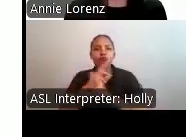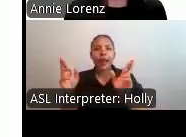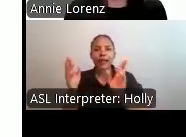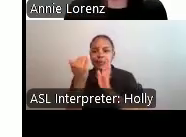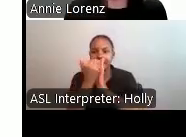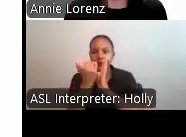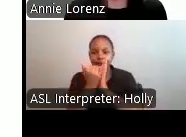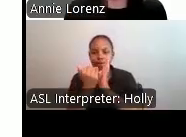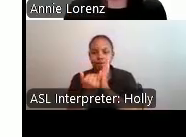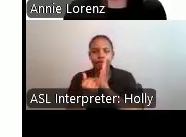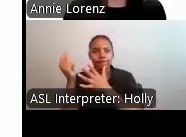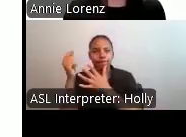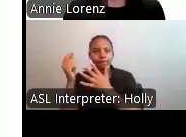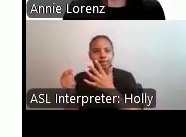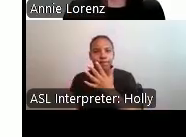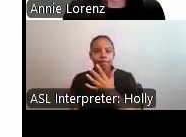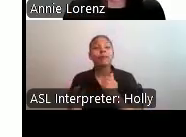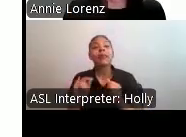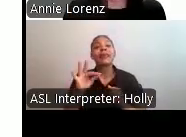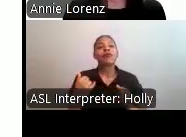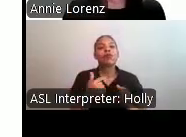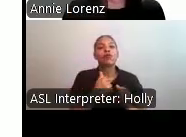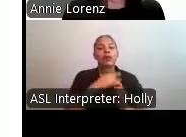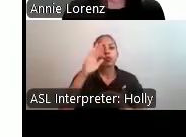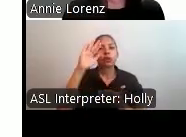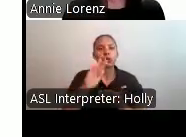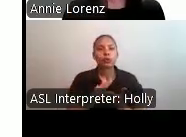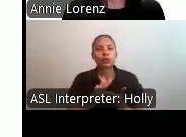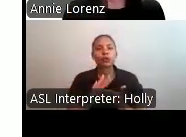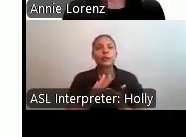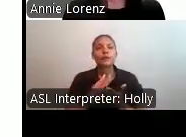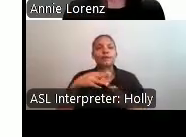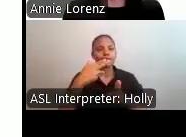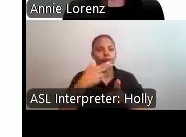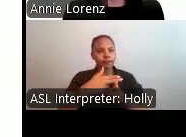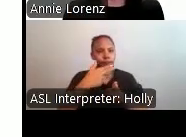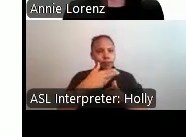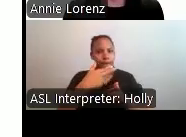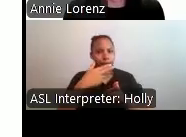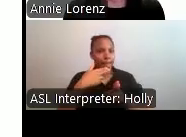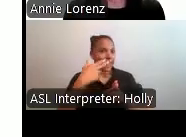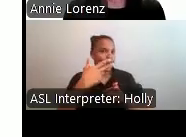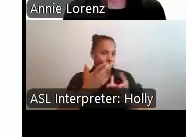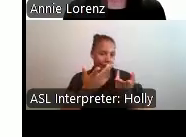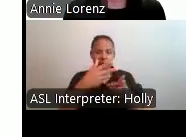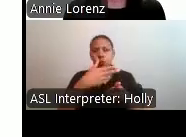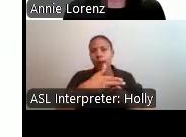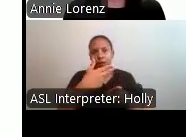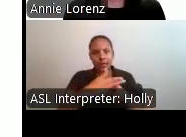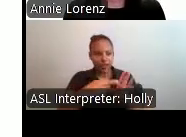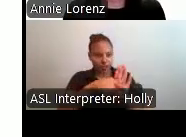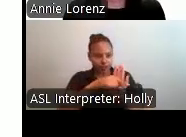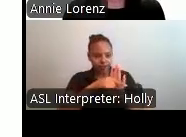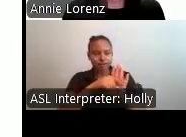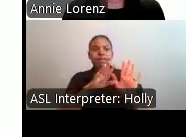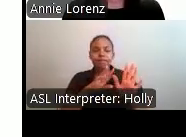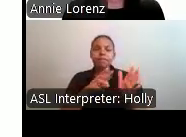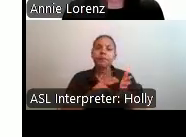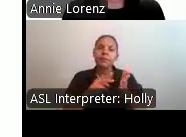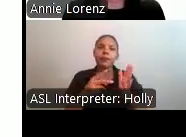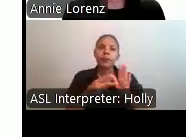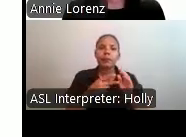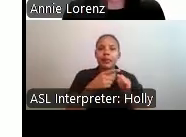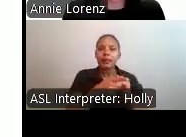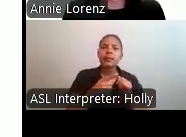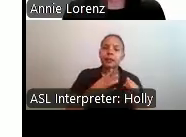we open doors. When people know they can be honest without fear, they are more likely to seek help. And that leads to better outcomes in